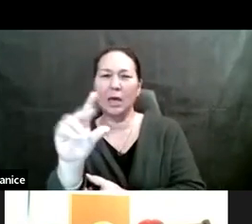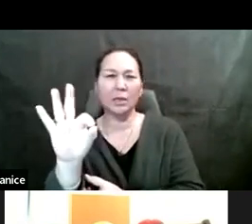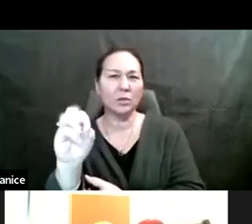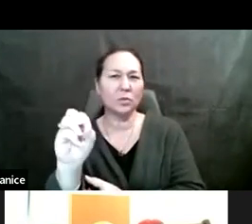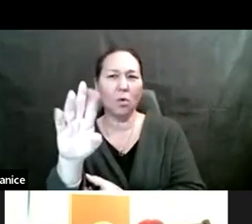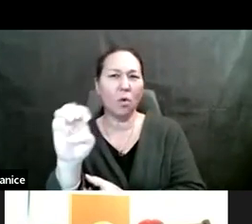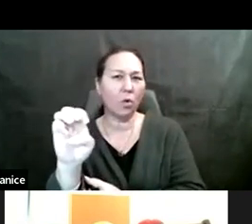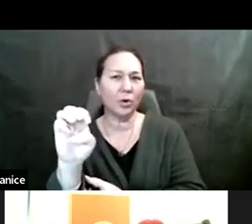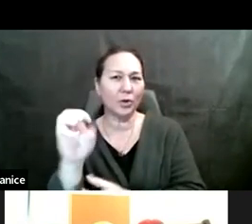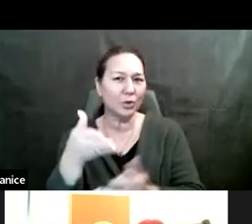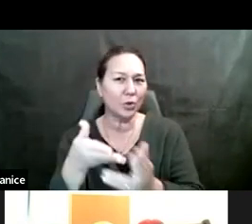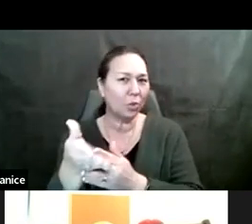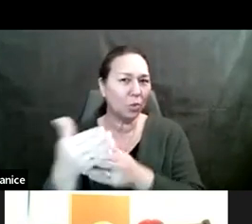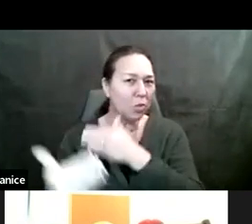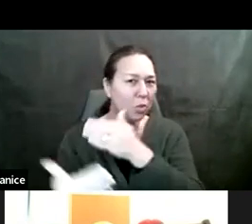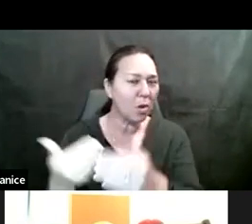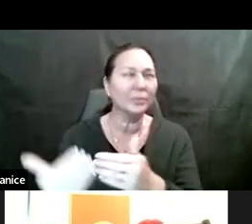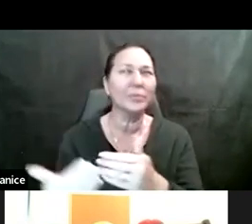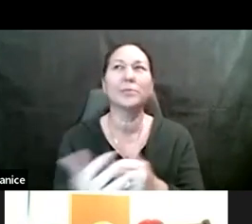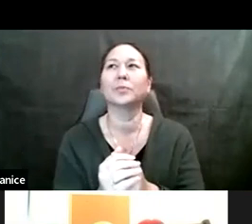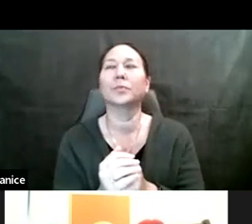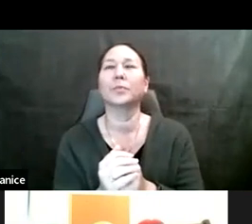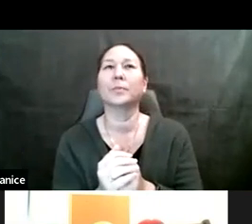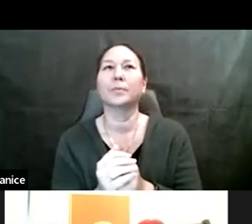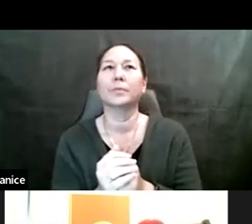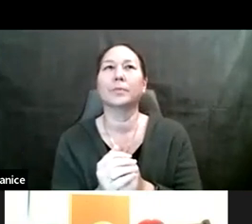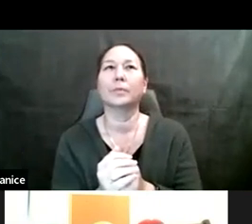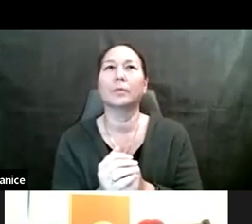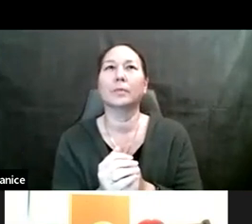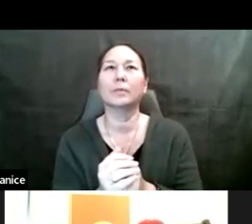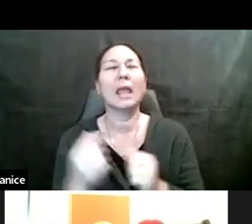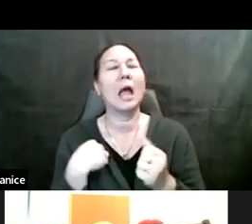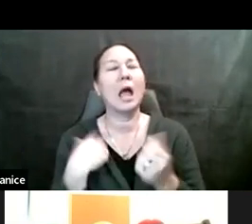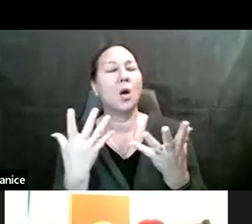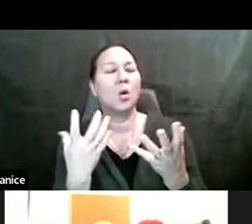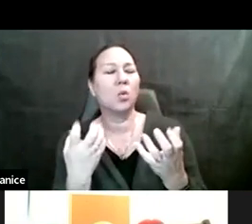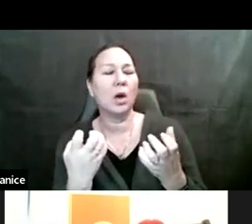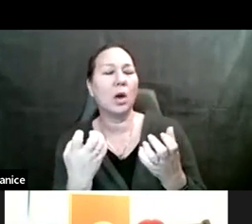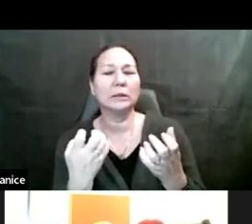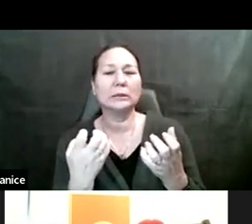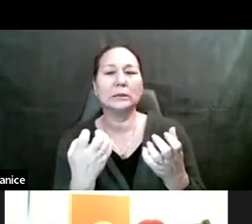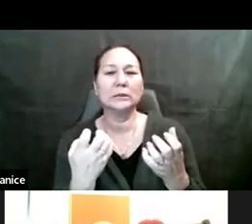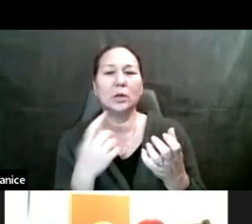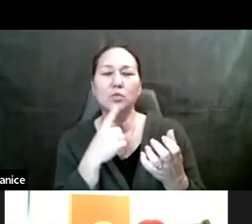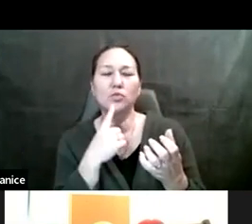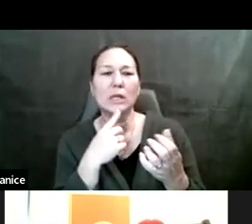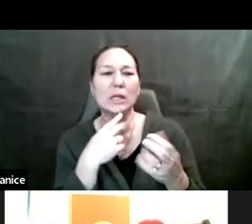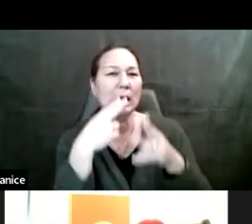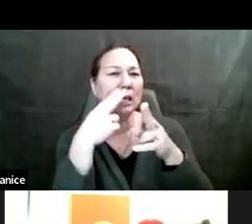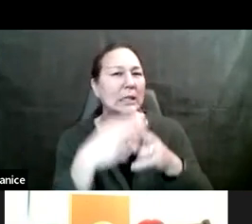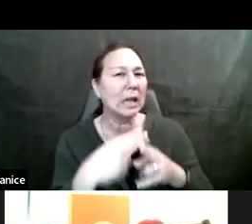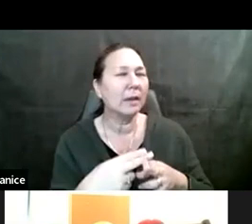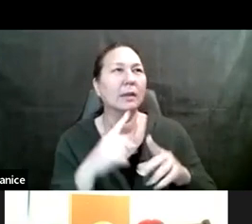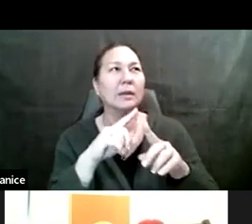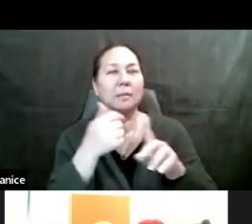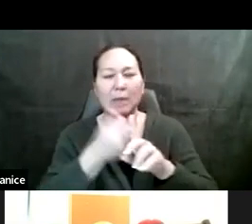um you know that's but I do want to but I just want to name all of the different perspectives and all